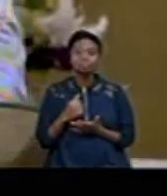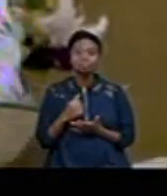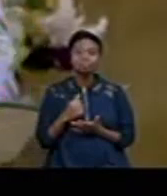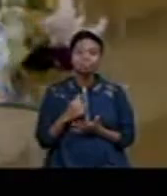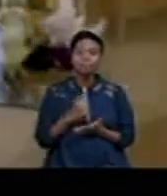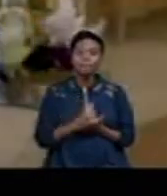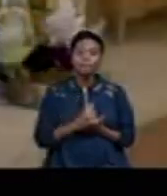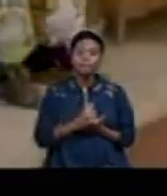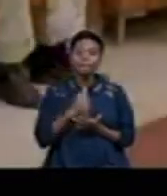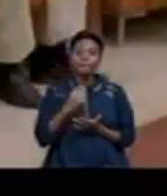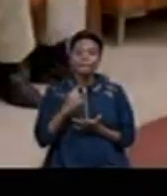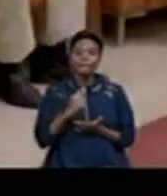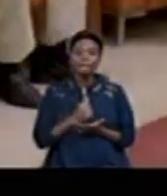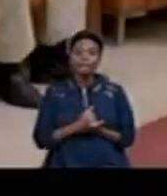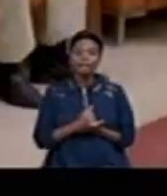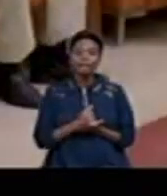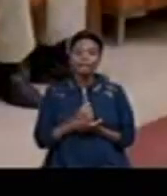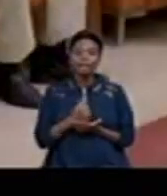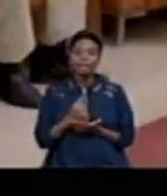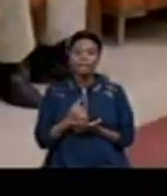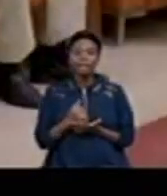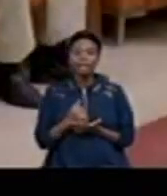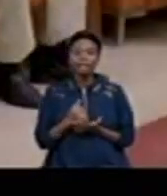Singing amen.